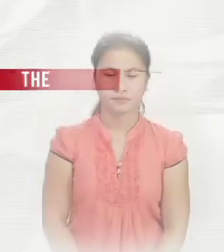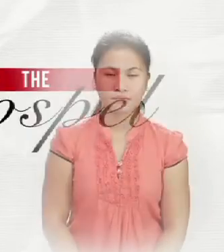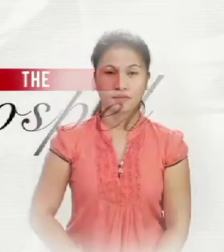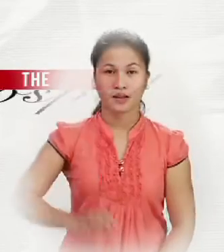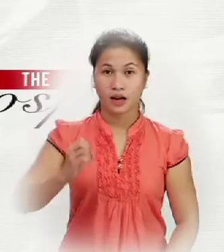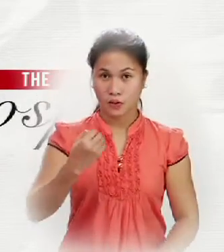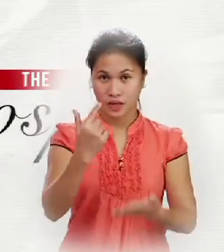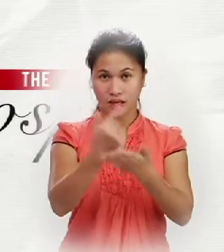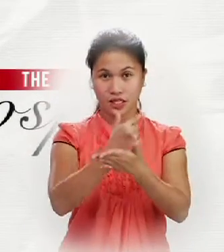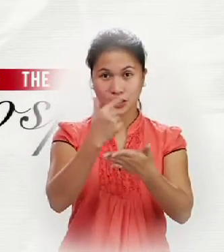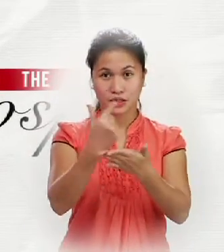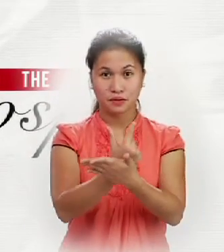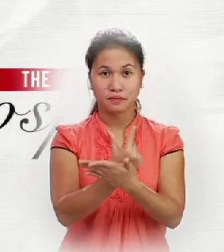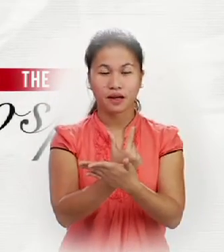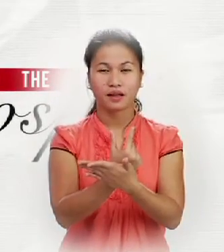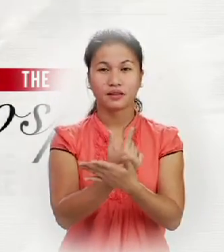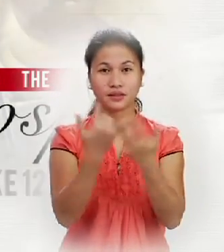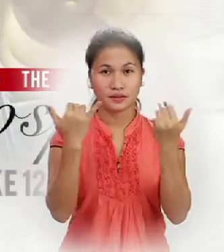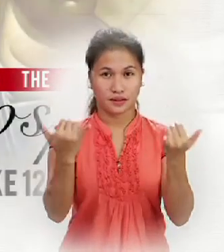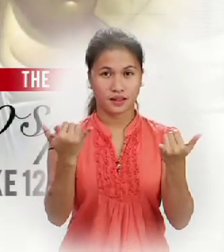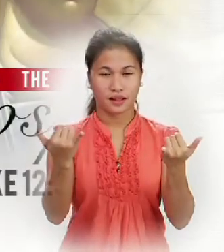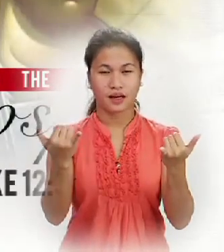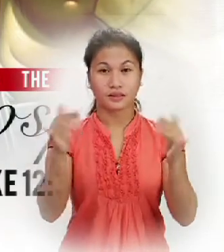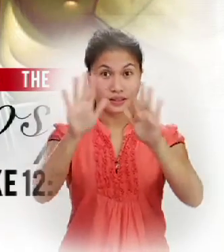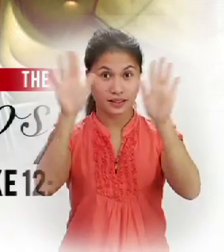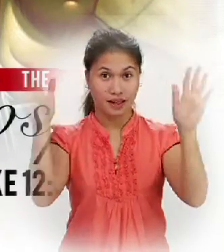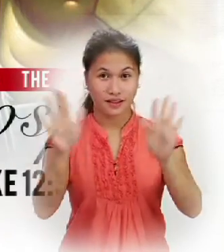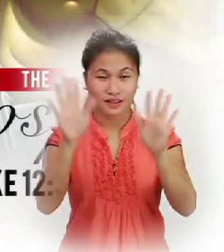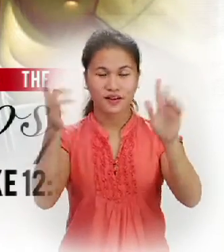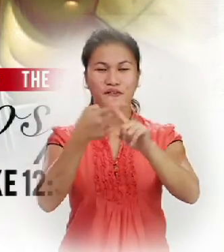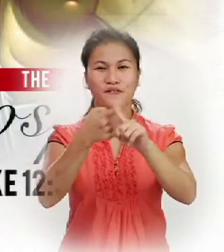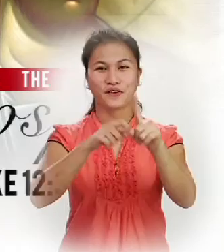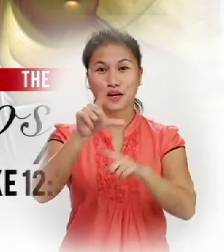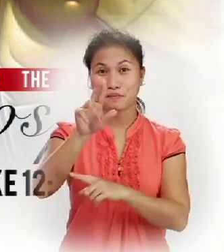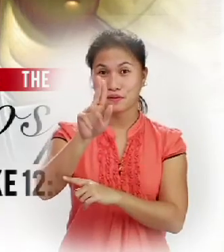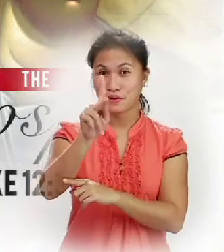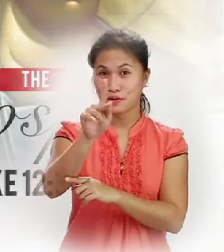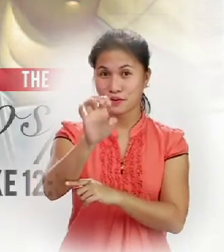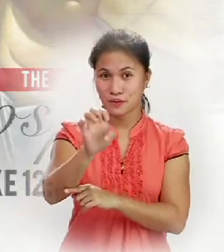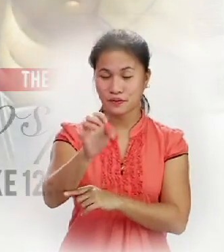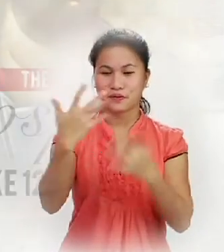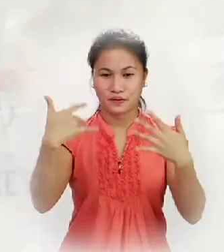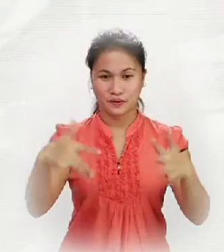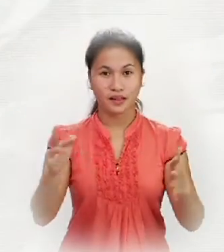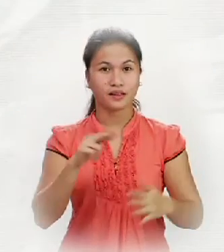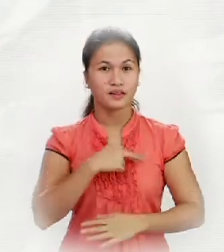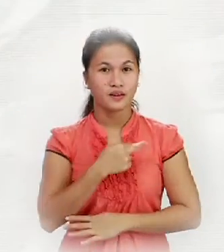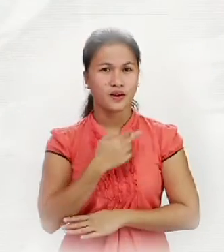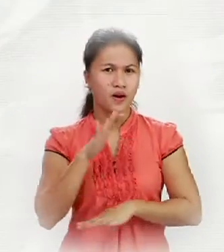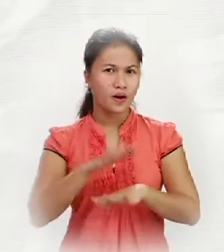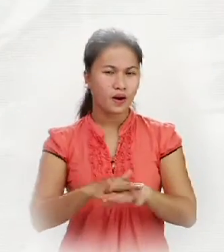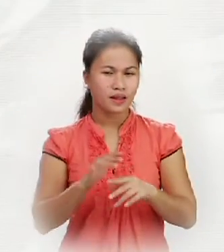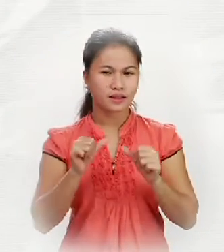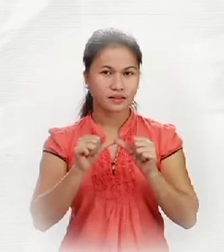Our Gospel passage for this Sunday comes from St. Luke. We have been reflecting on